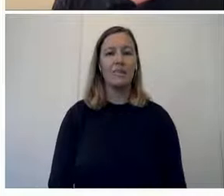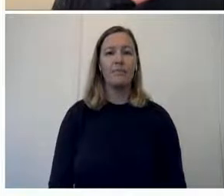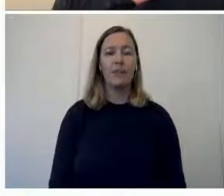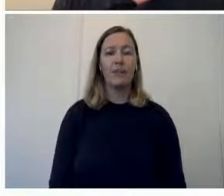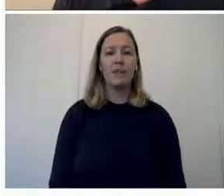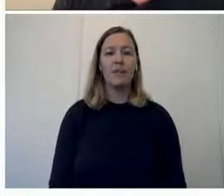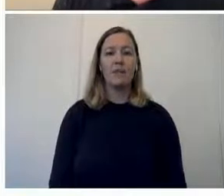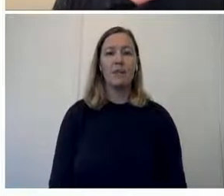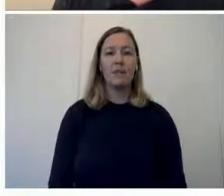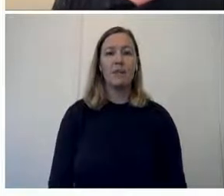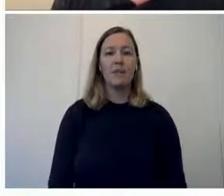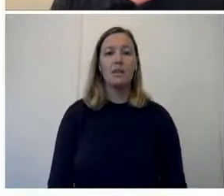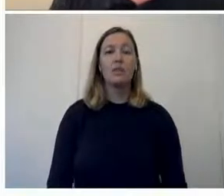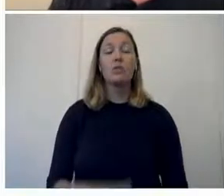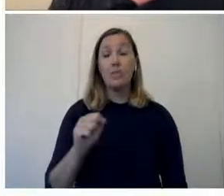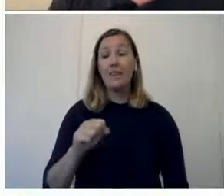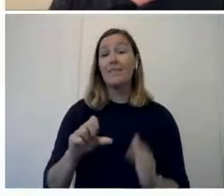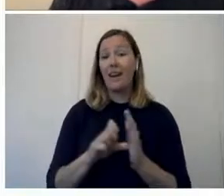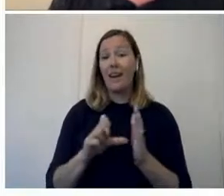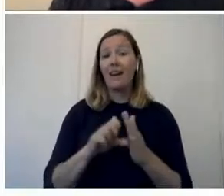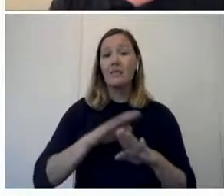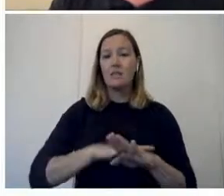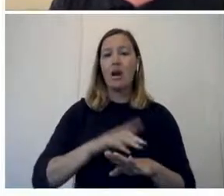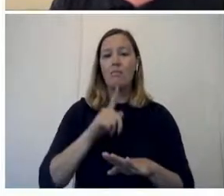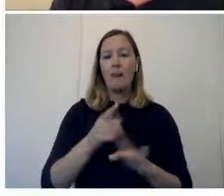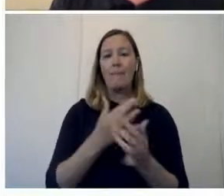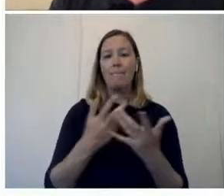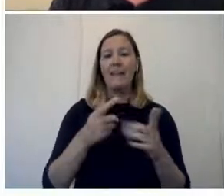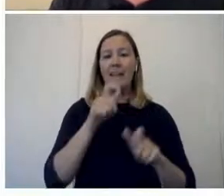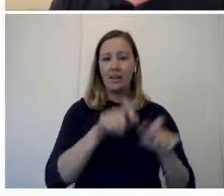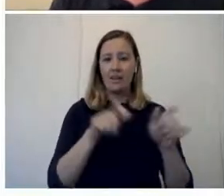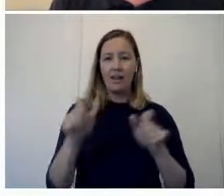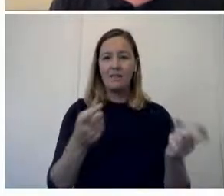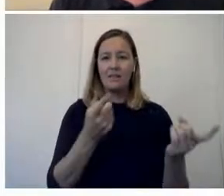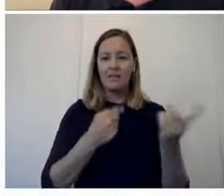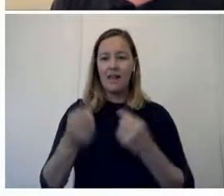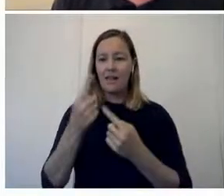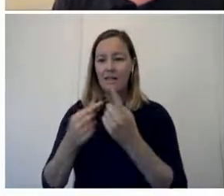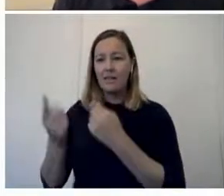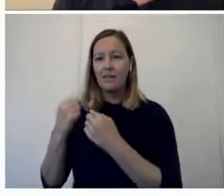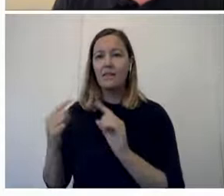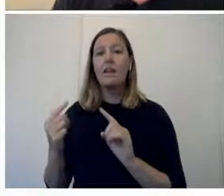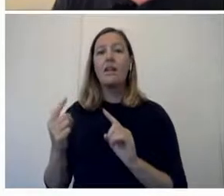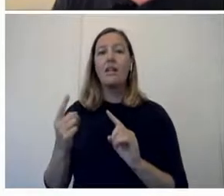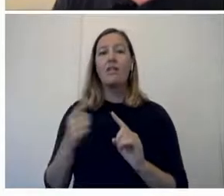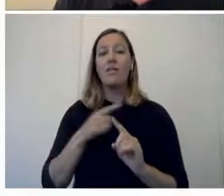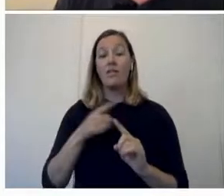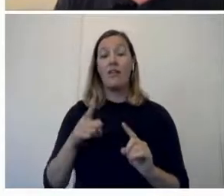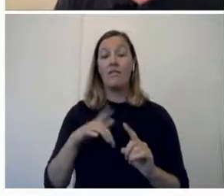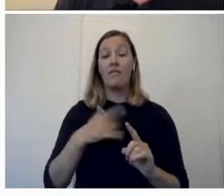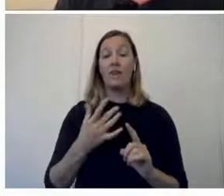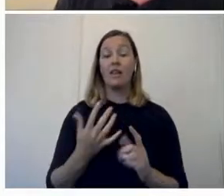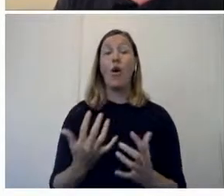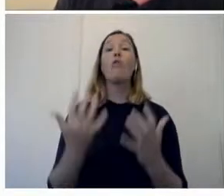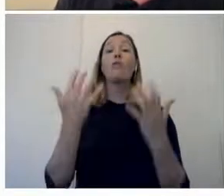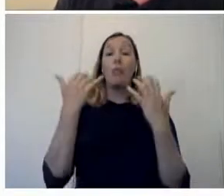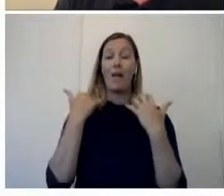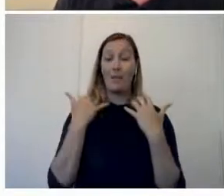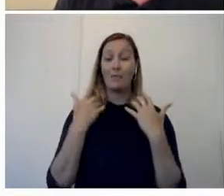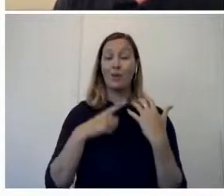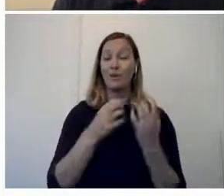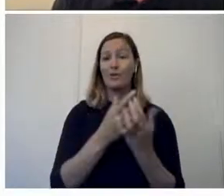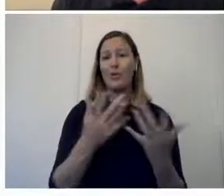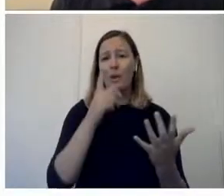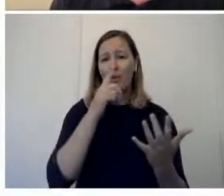have a number of clients who are literally telling us that they are almost overwhelmed by the amount of support that they've been